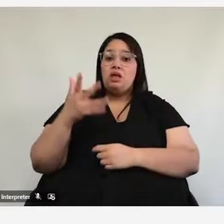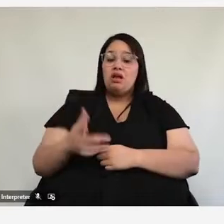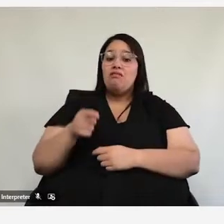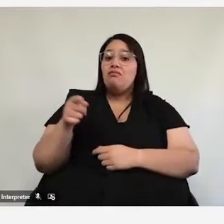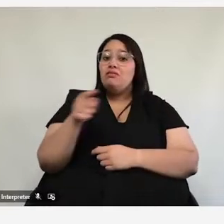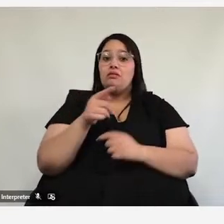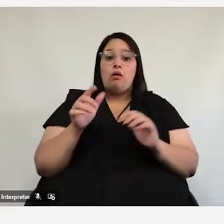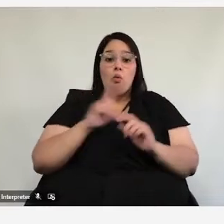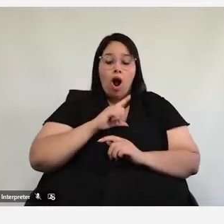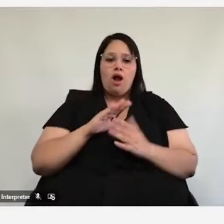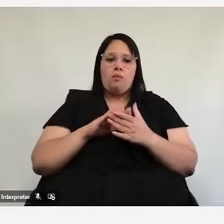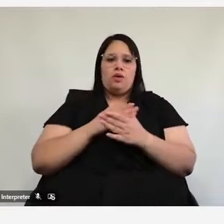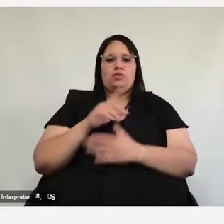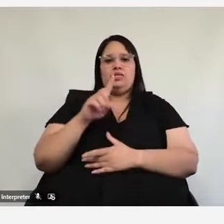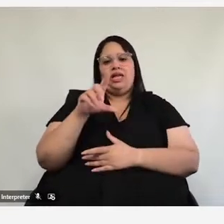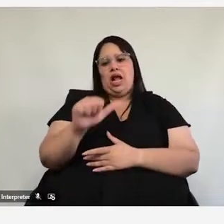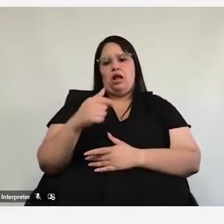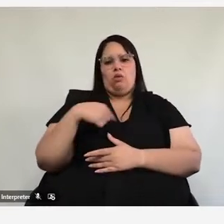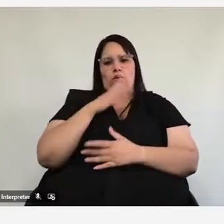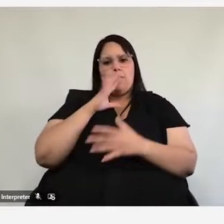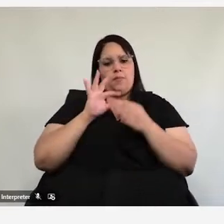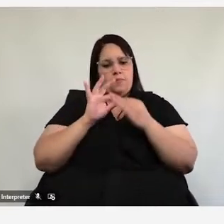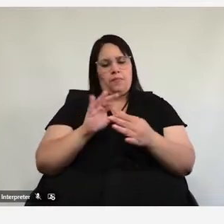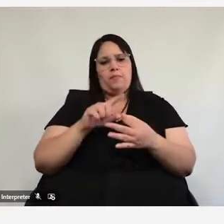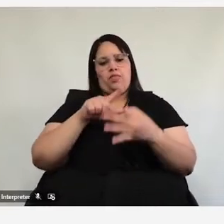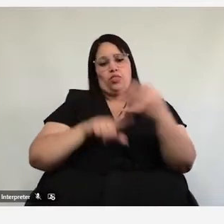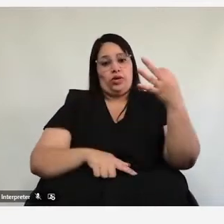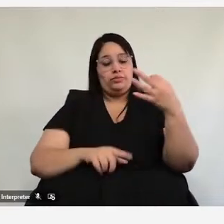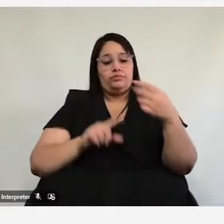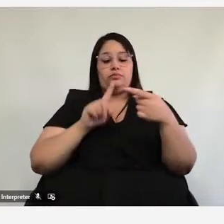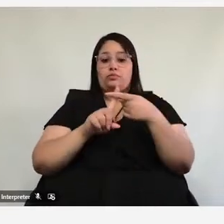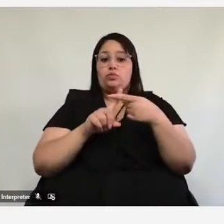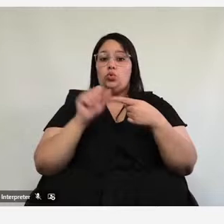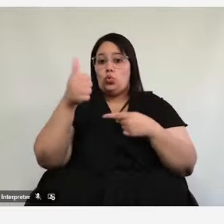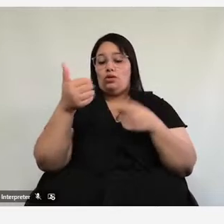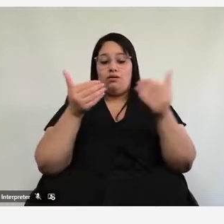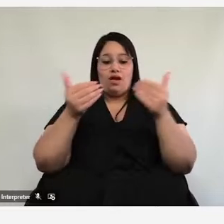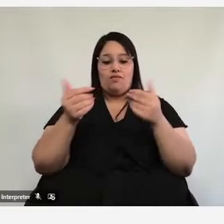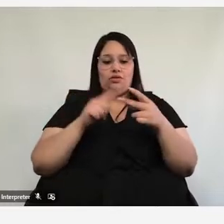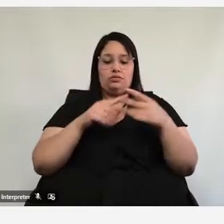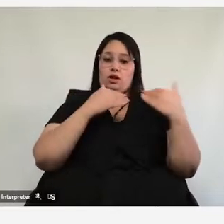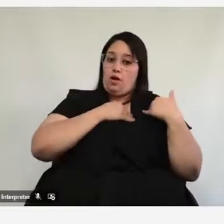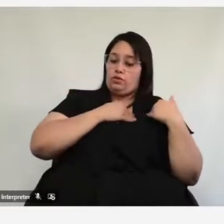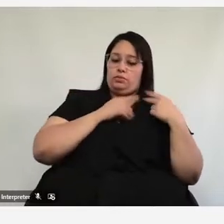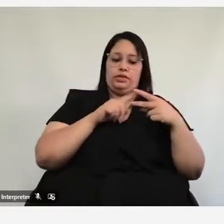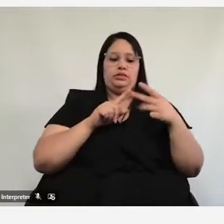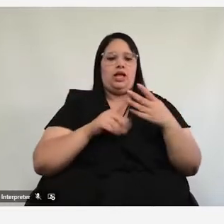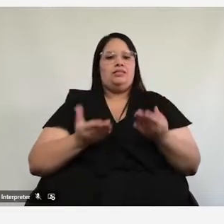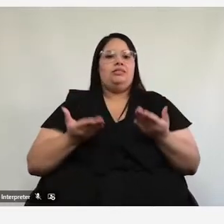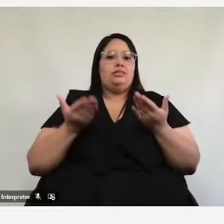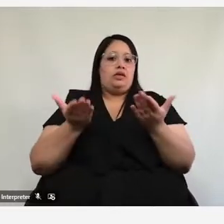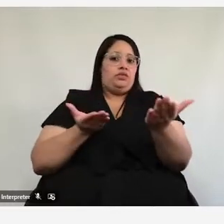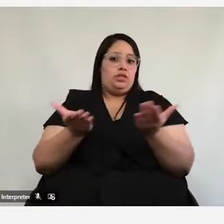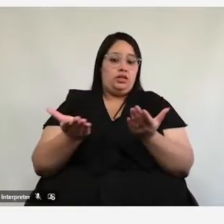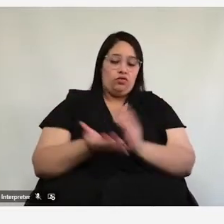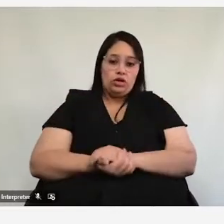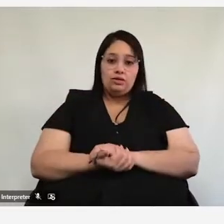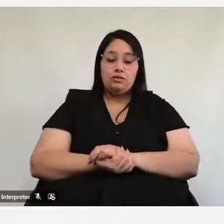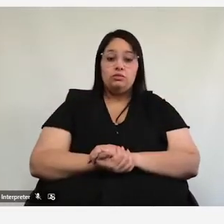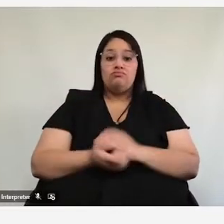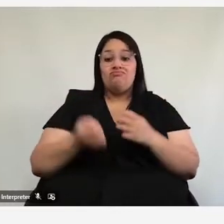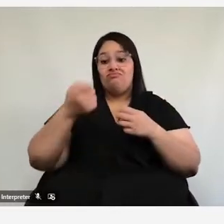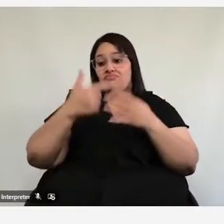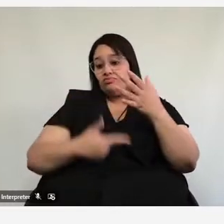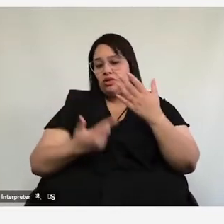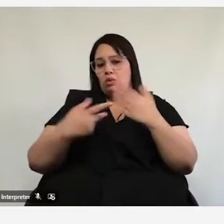precisely because the DA is committed to three things: good governance, accountability, and service delivery. And these are the